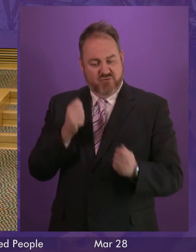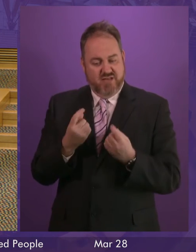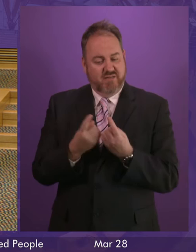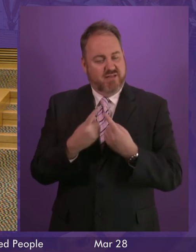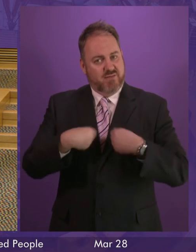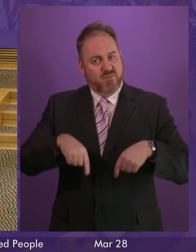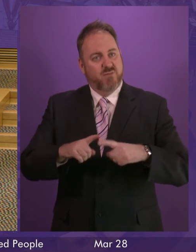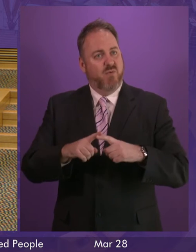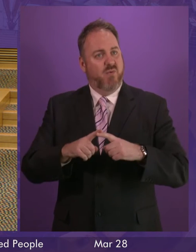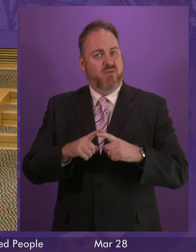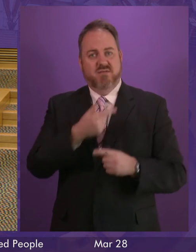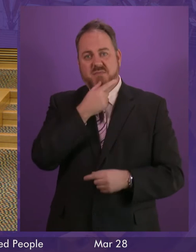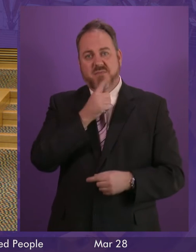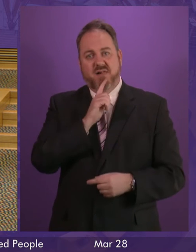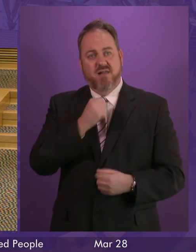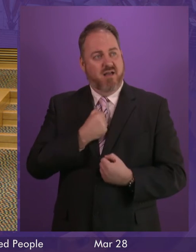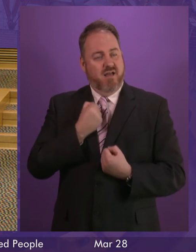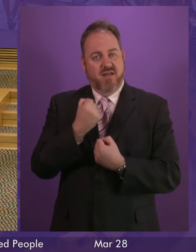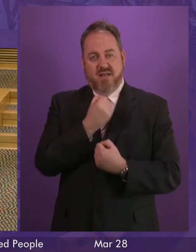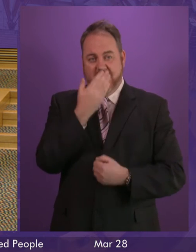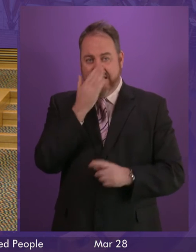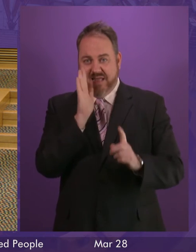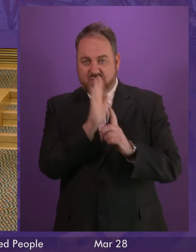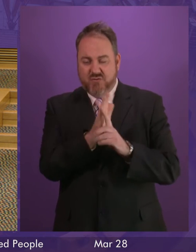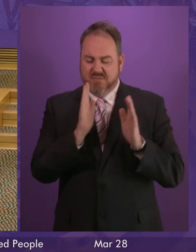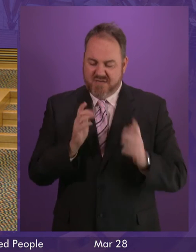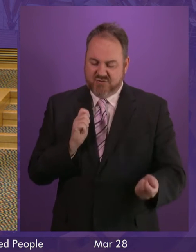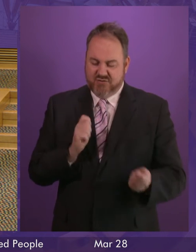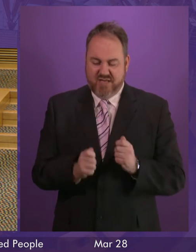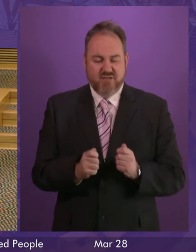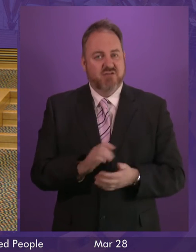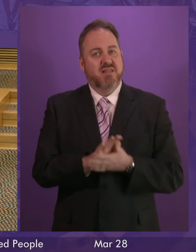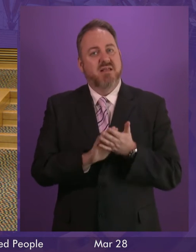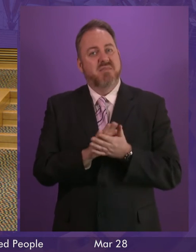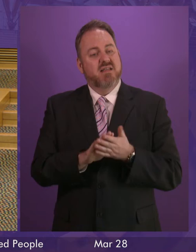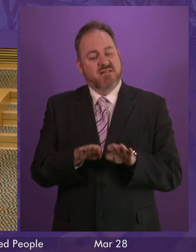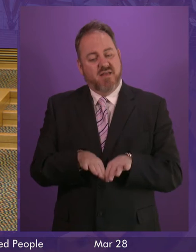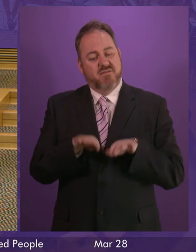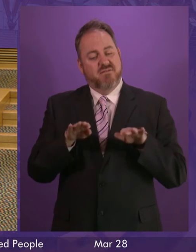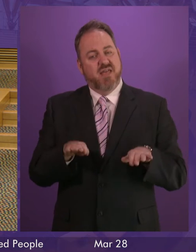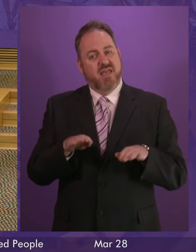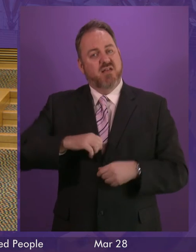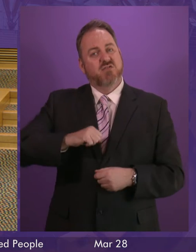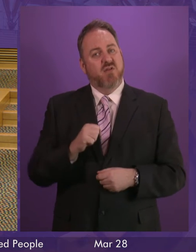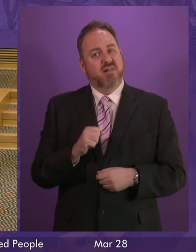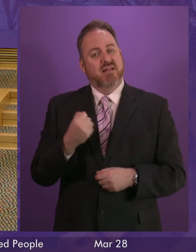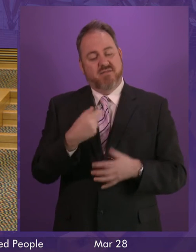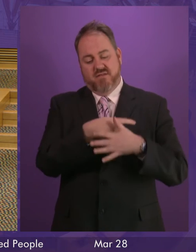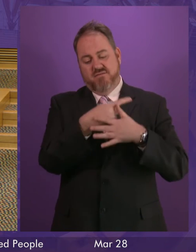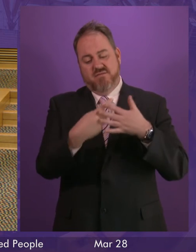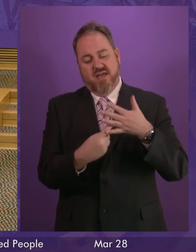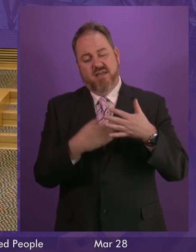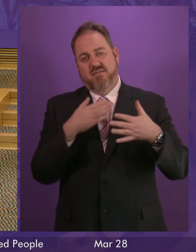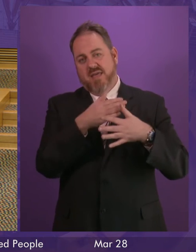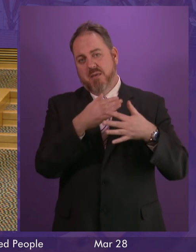transformation in our attitude and our approach. A Fairer Scotland for Disabled People outlines five clear long-term ambitions and